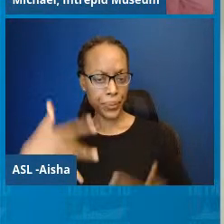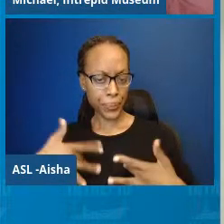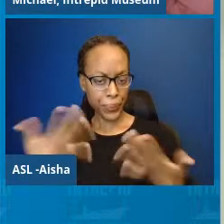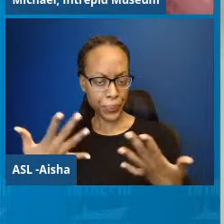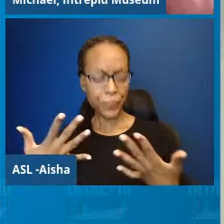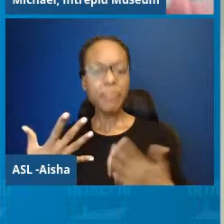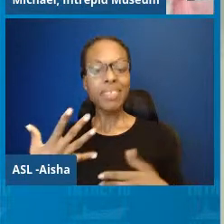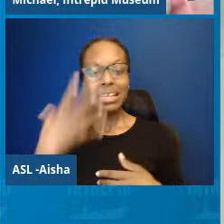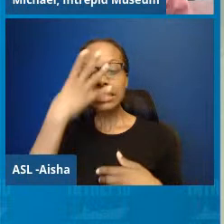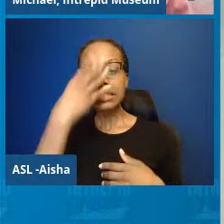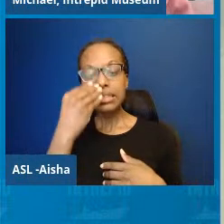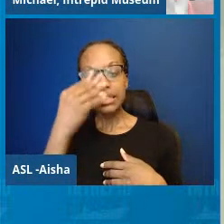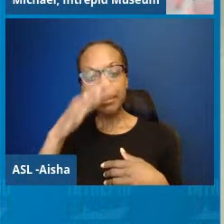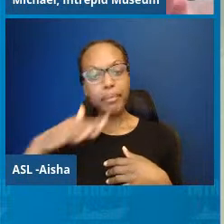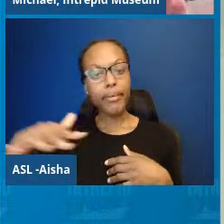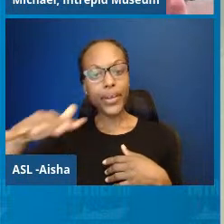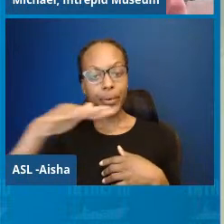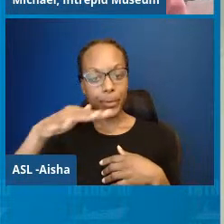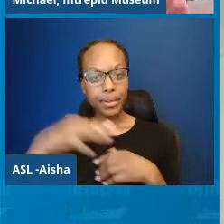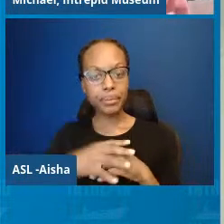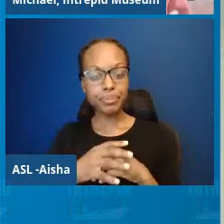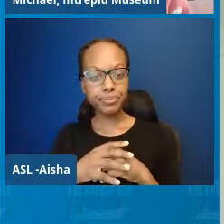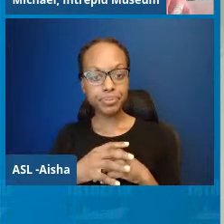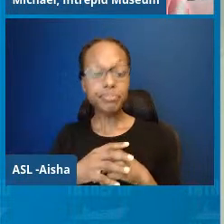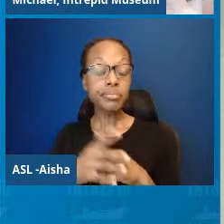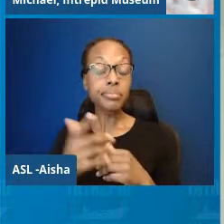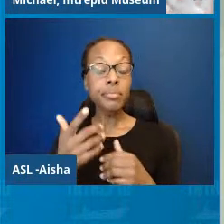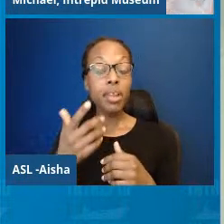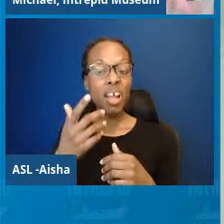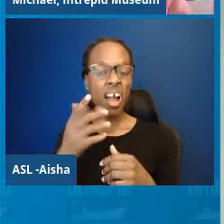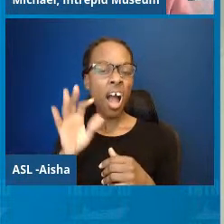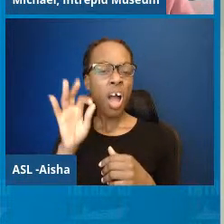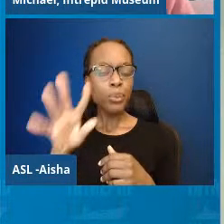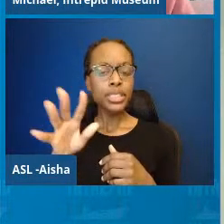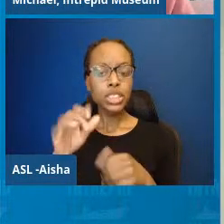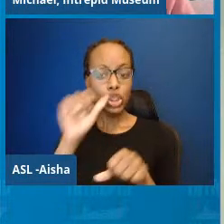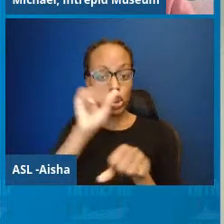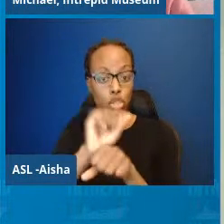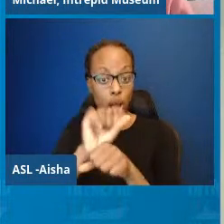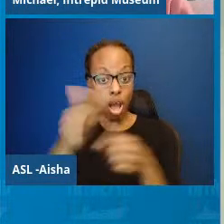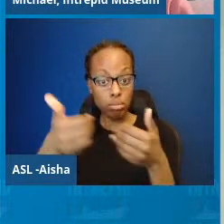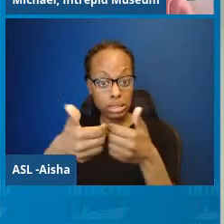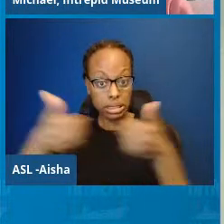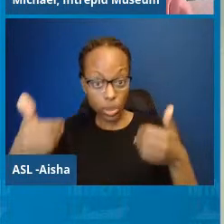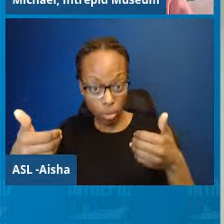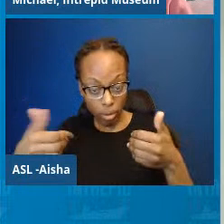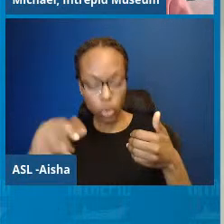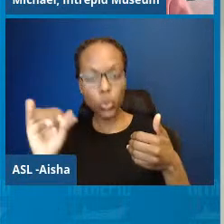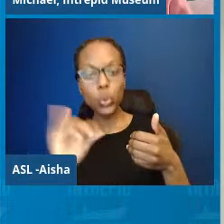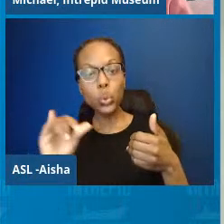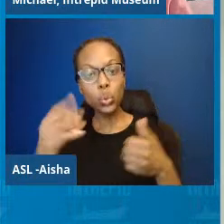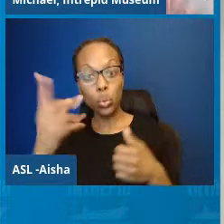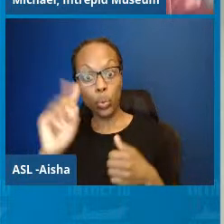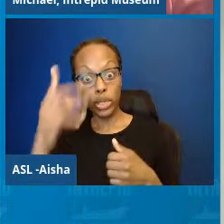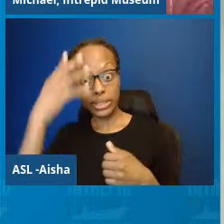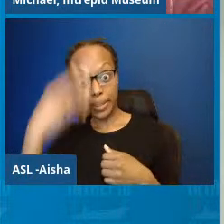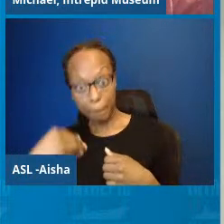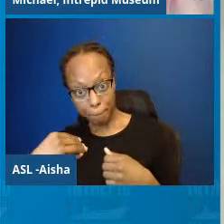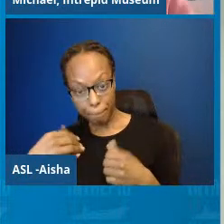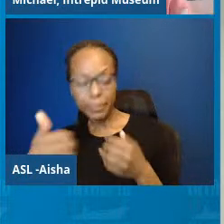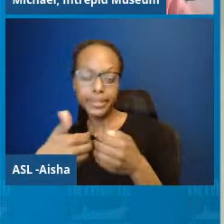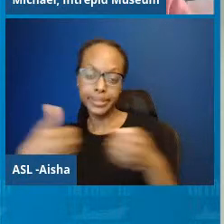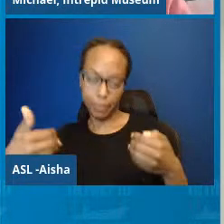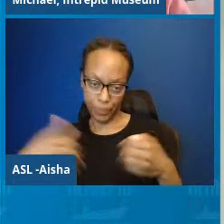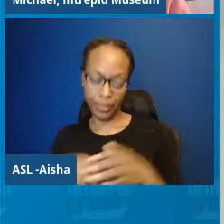quarters. Now, I mentioned jobs were segregated, and so were sleeping quarters. We're in